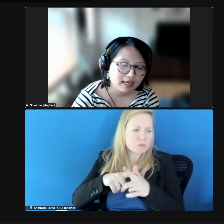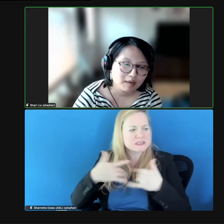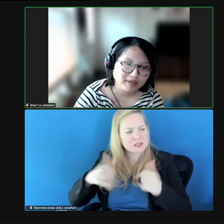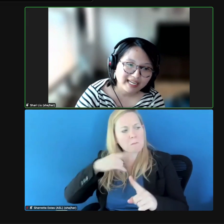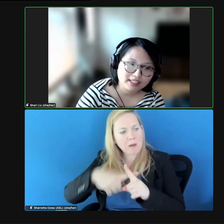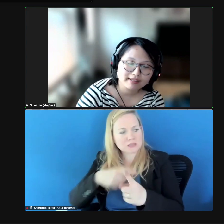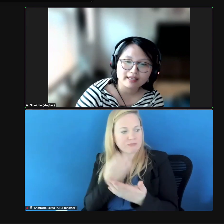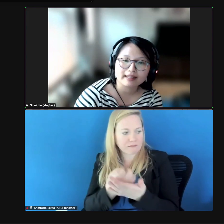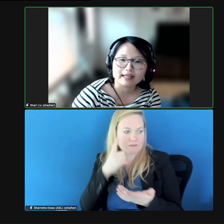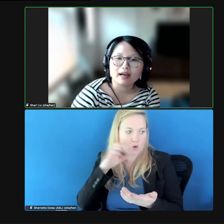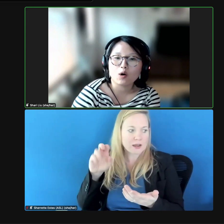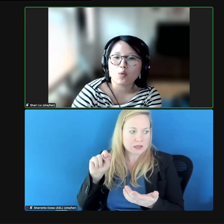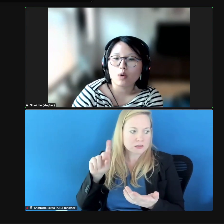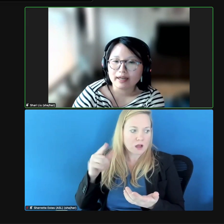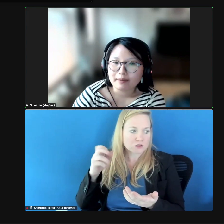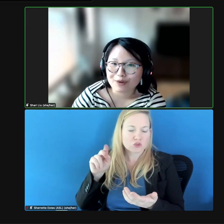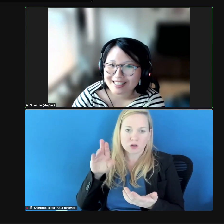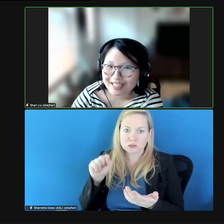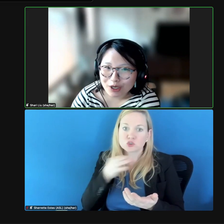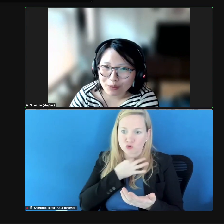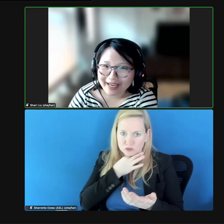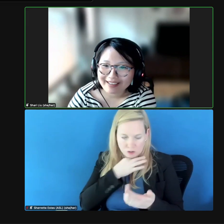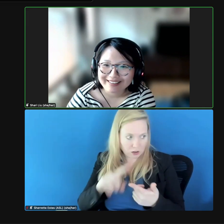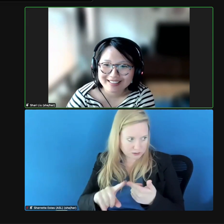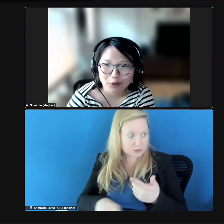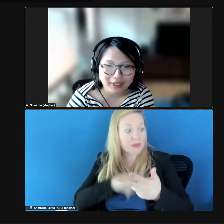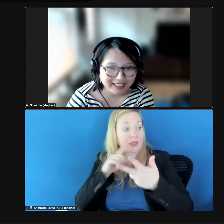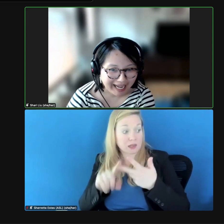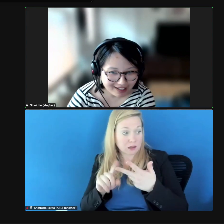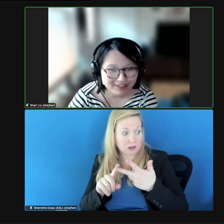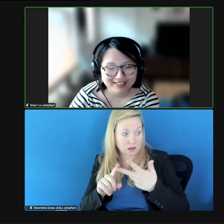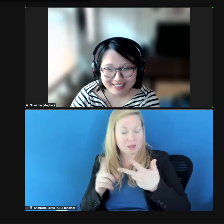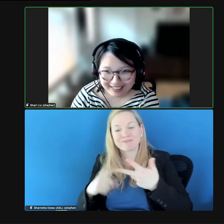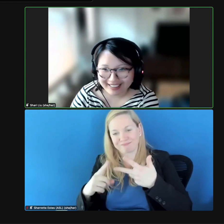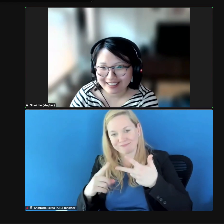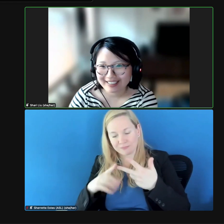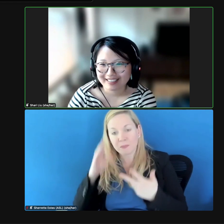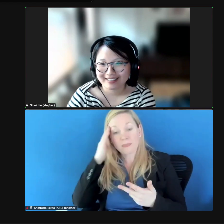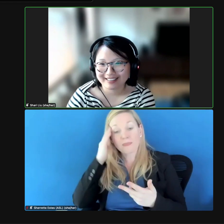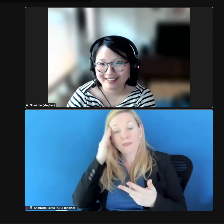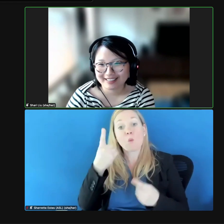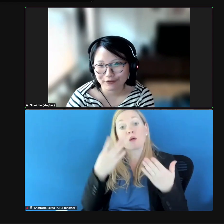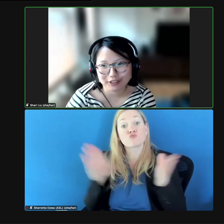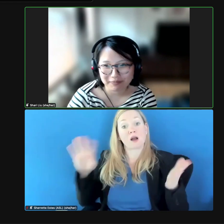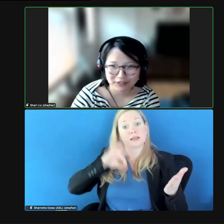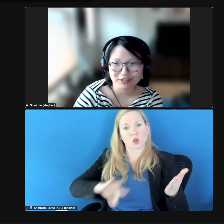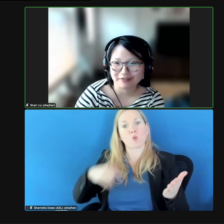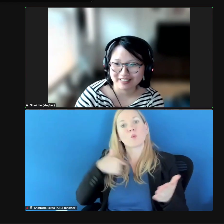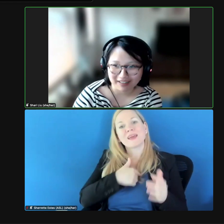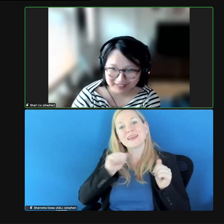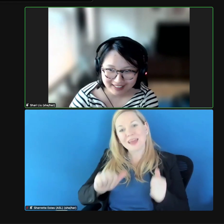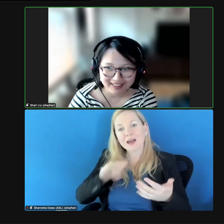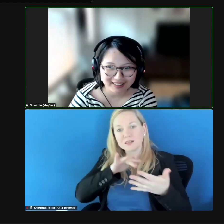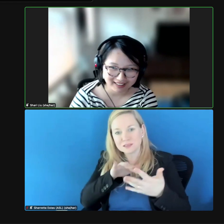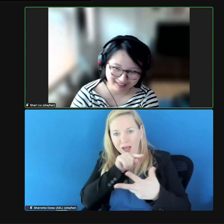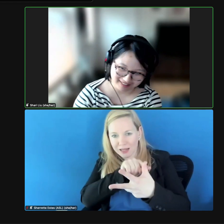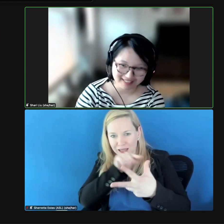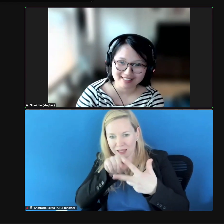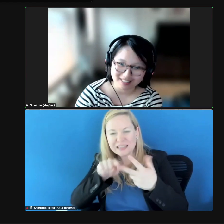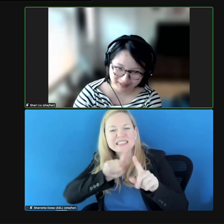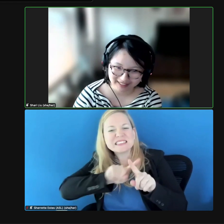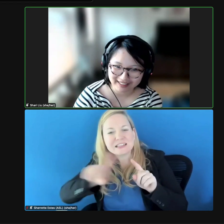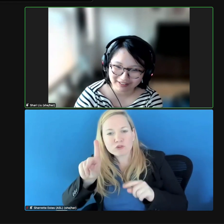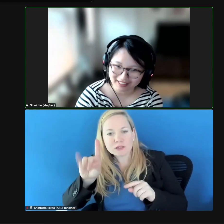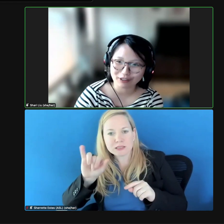hypothesis. But I actually think one broad takeaway is that we can actually study these different dimensions of novelty in